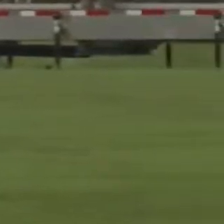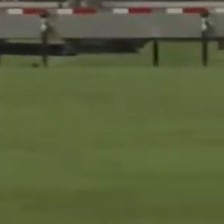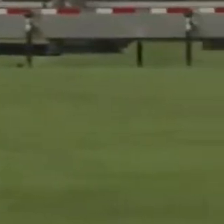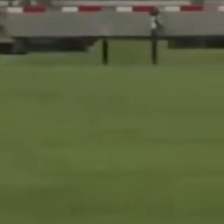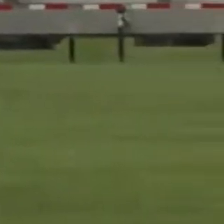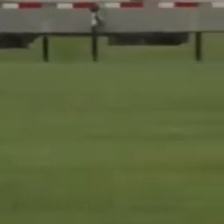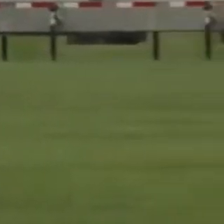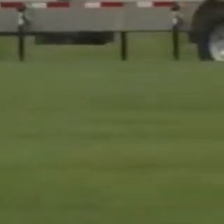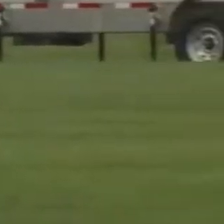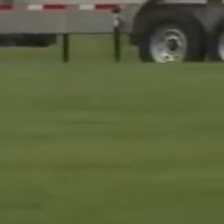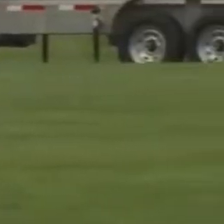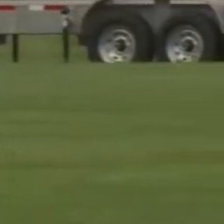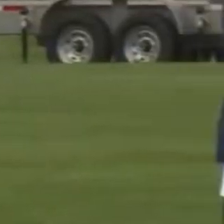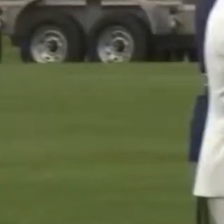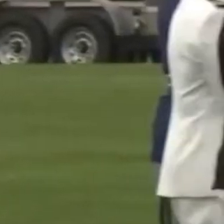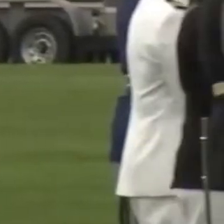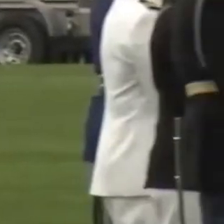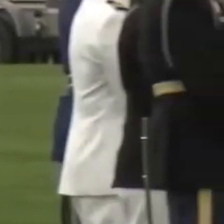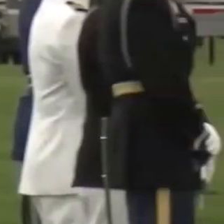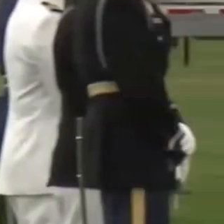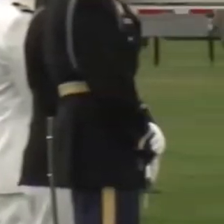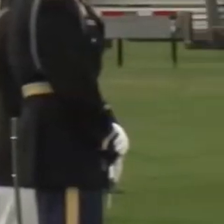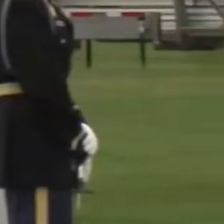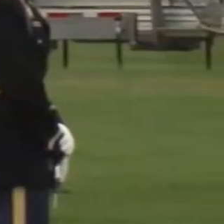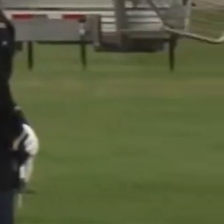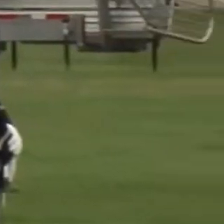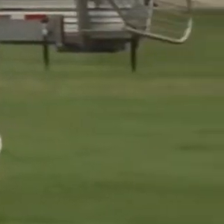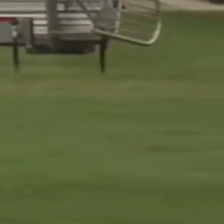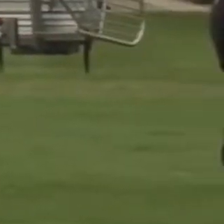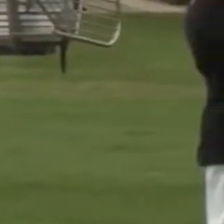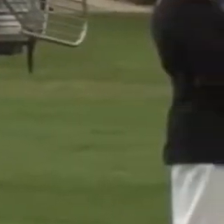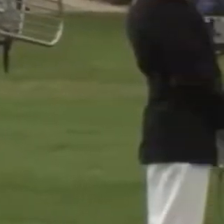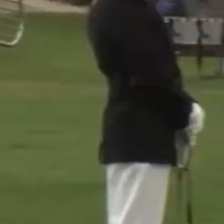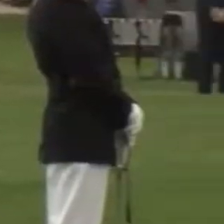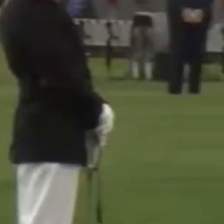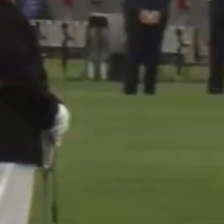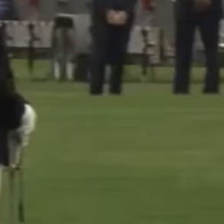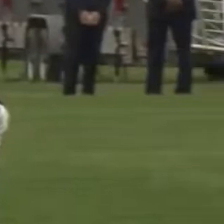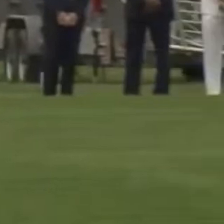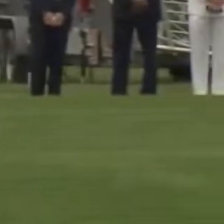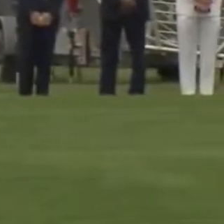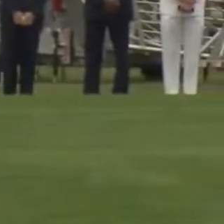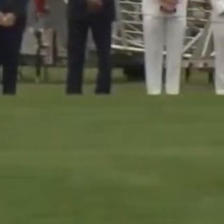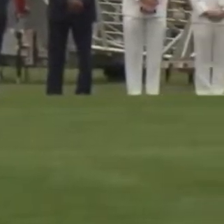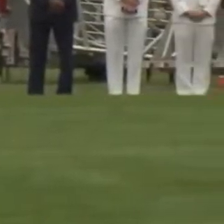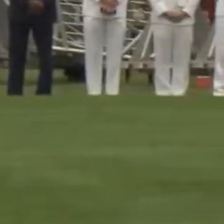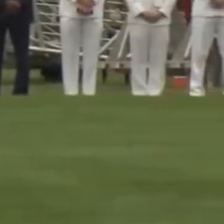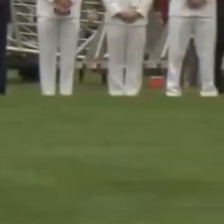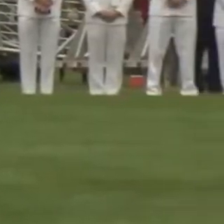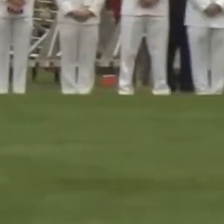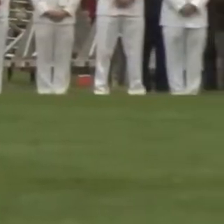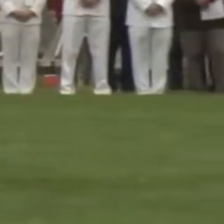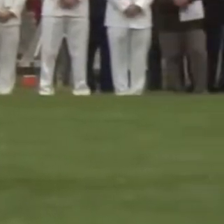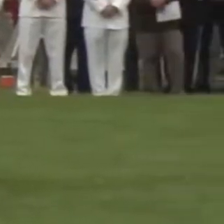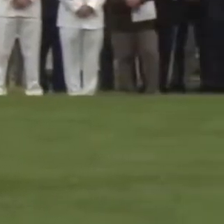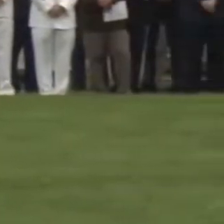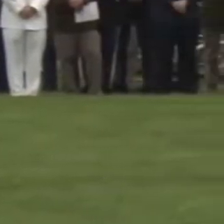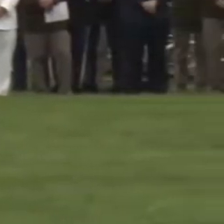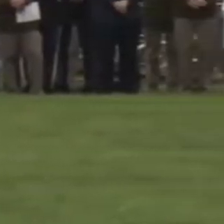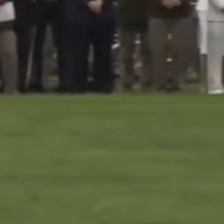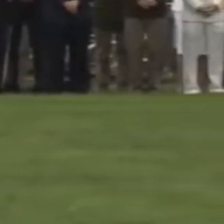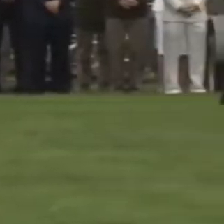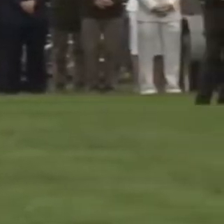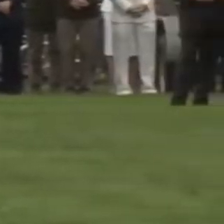was deployed to far-off lands. He cast an eye across the ocean to see Holly Ann,